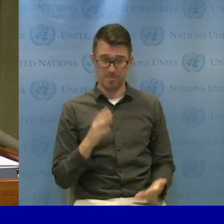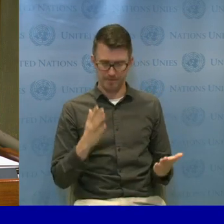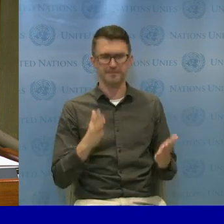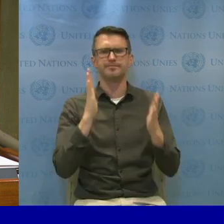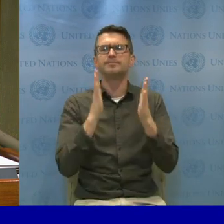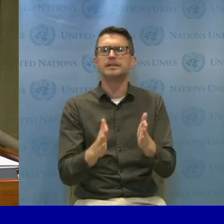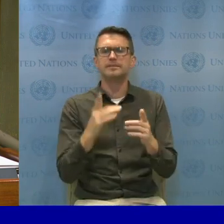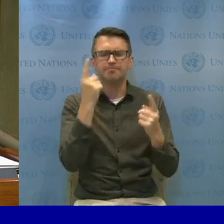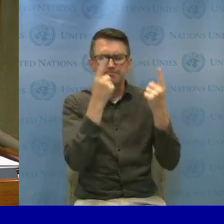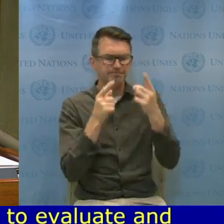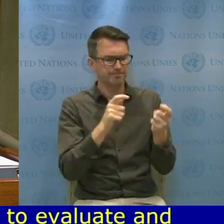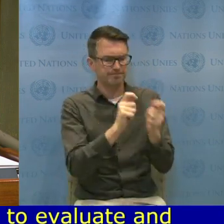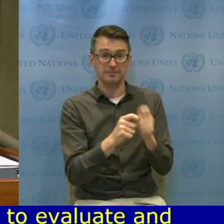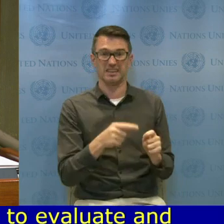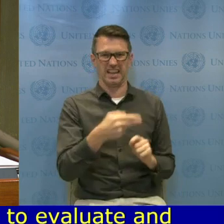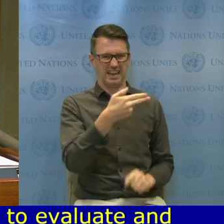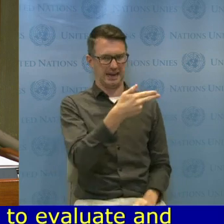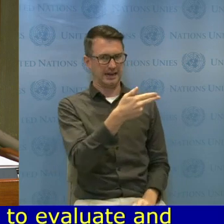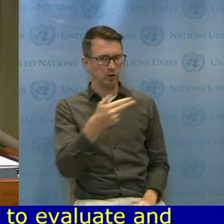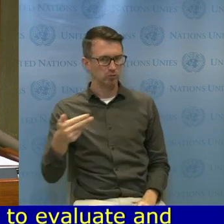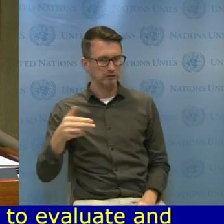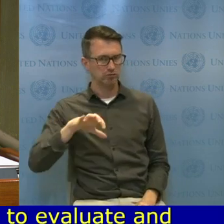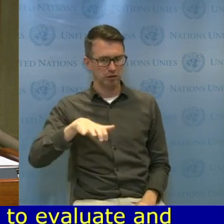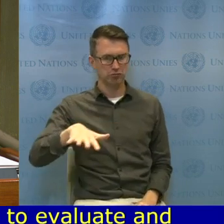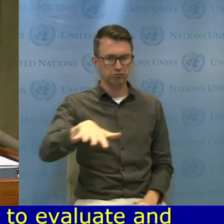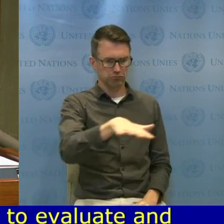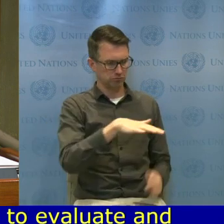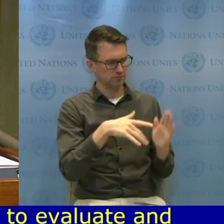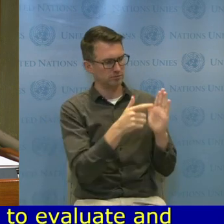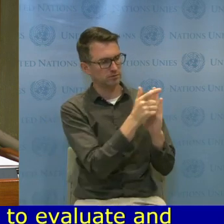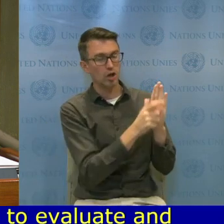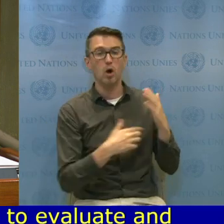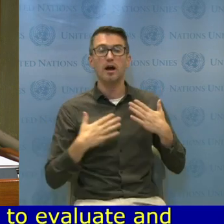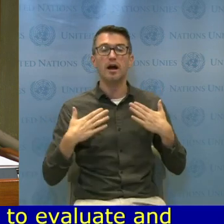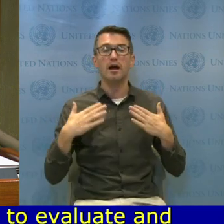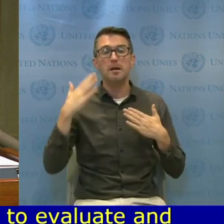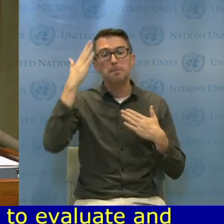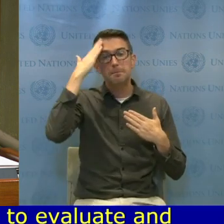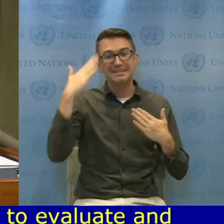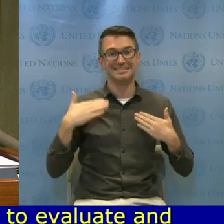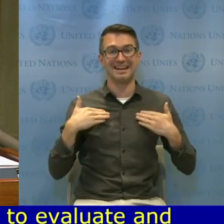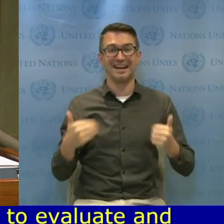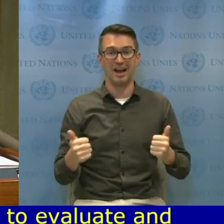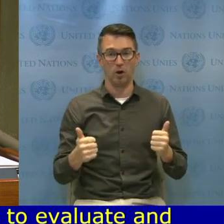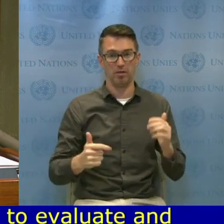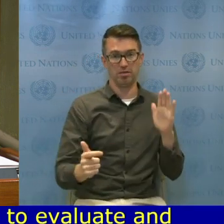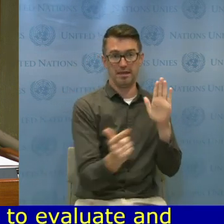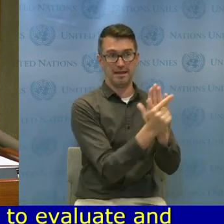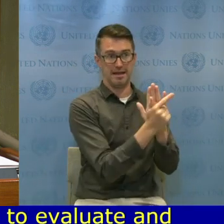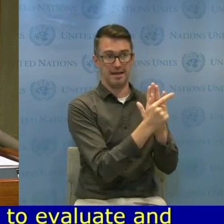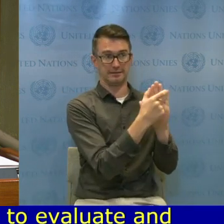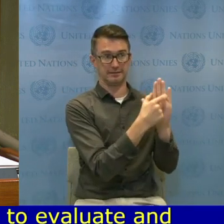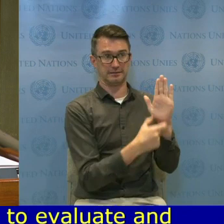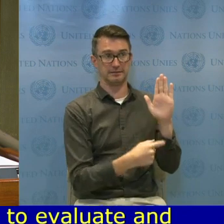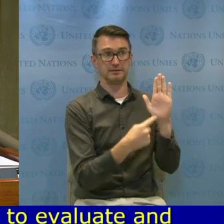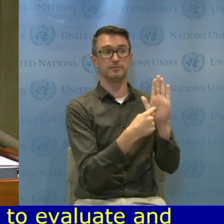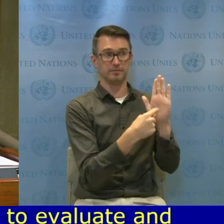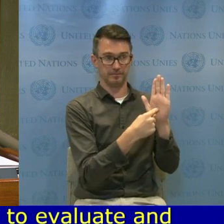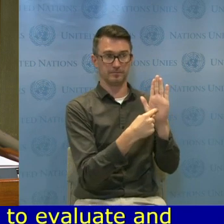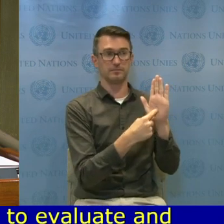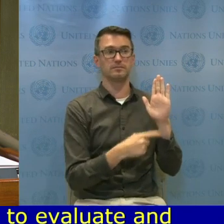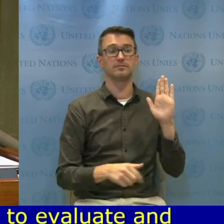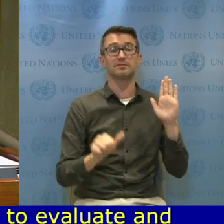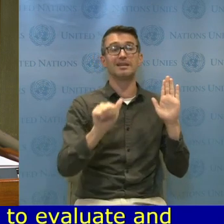Mental Health Act often the source of practice that contradict the CRPD. It legalized forced hospitalization and forced